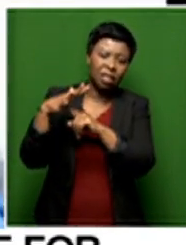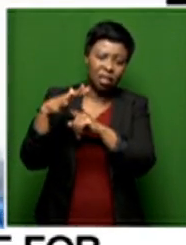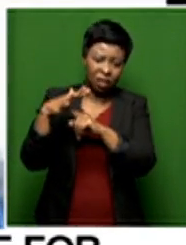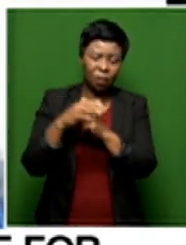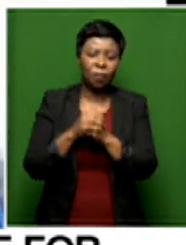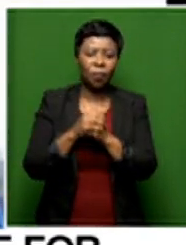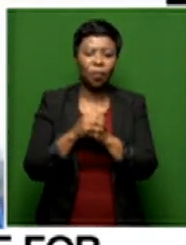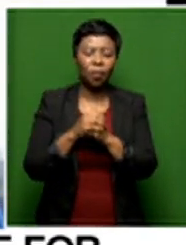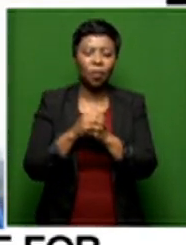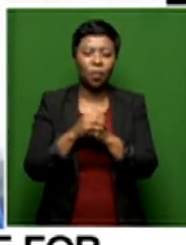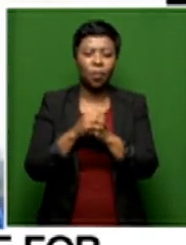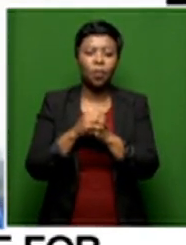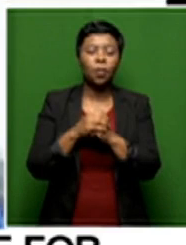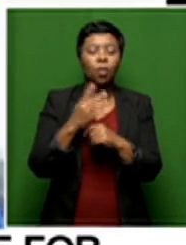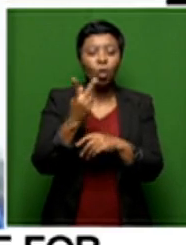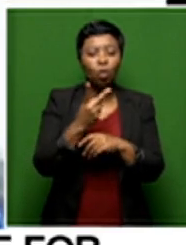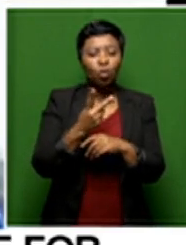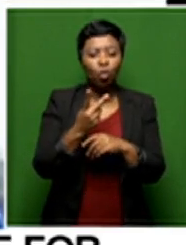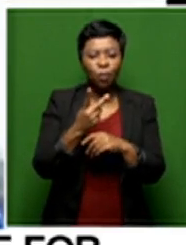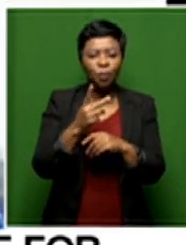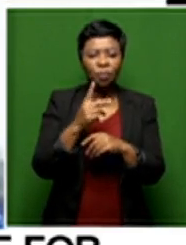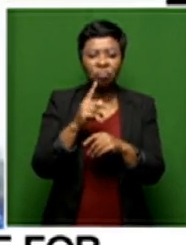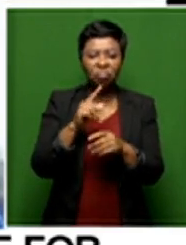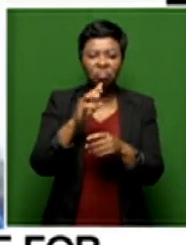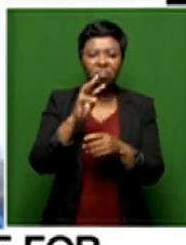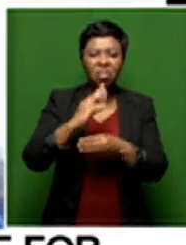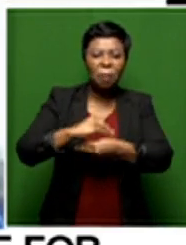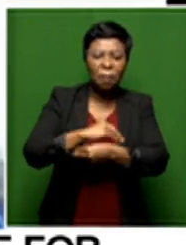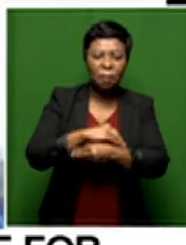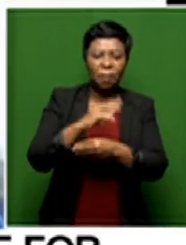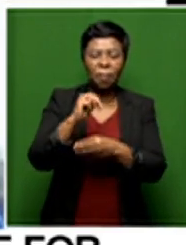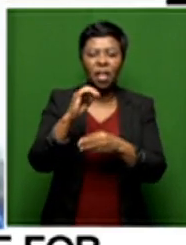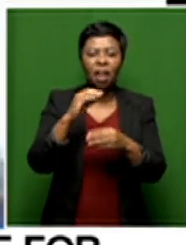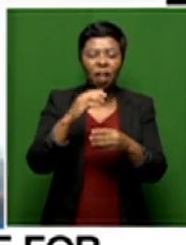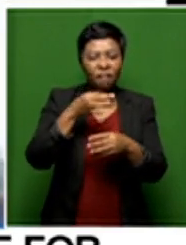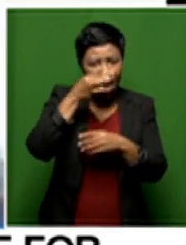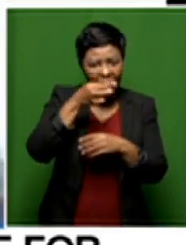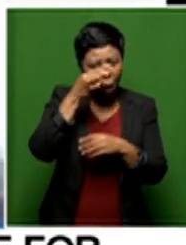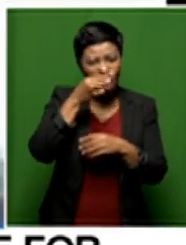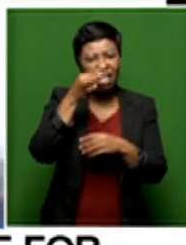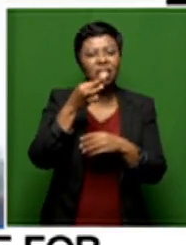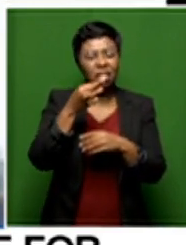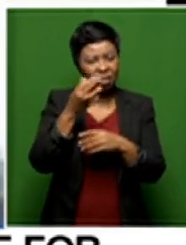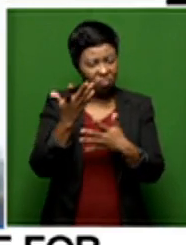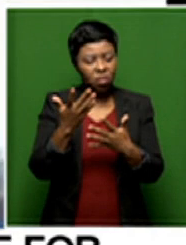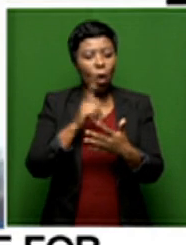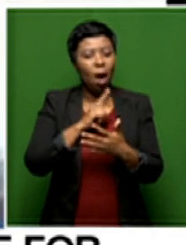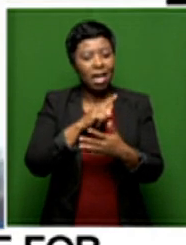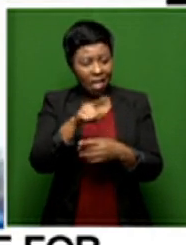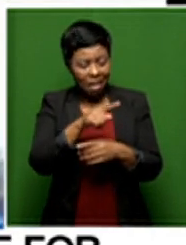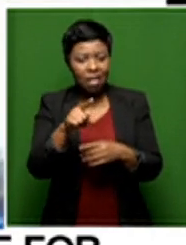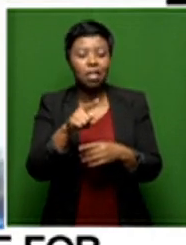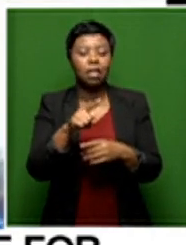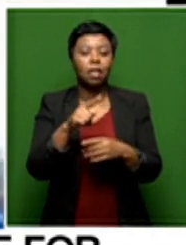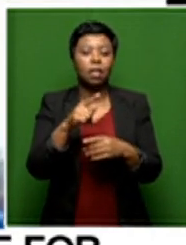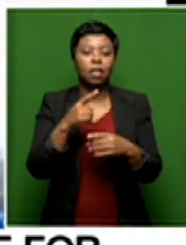predation. If our moths and mice that pollinate a lot of flowers in South Africa are active at night and there are